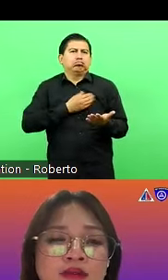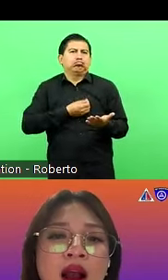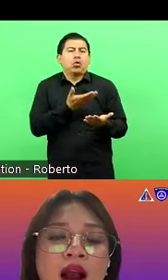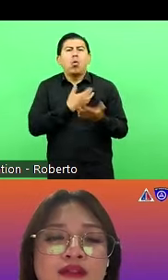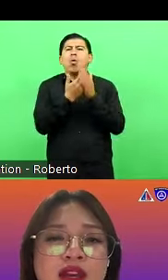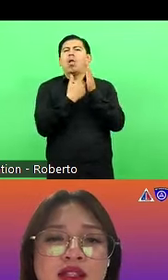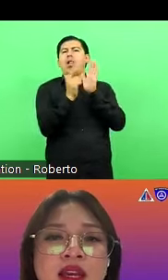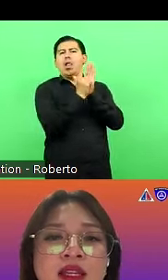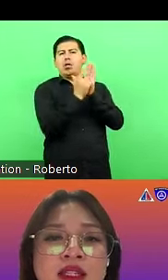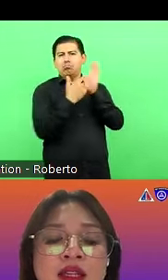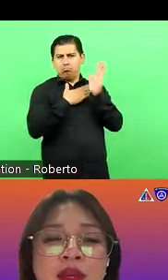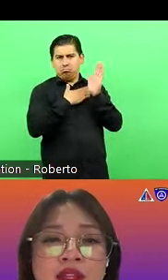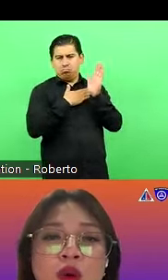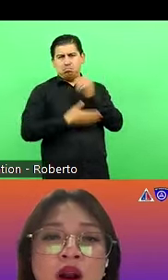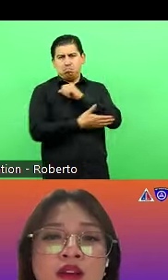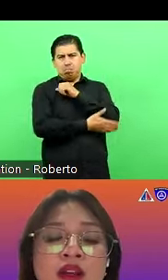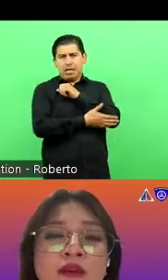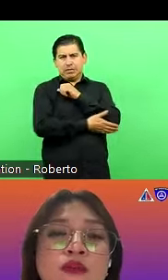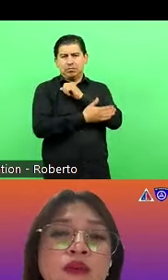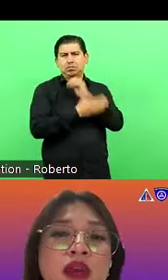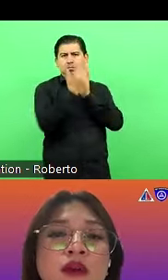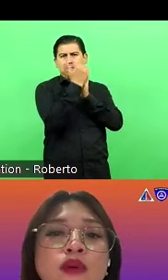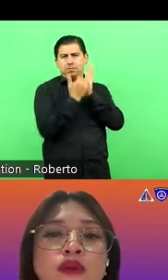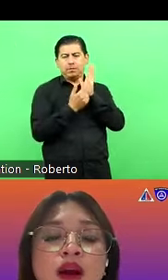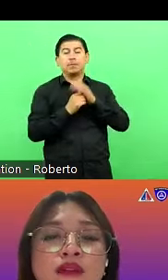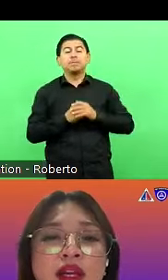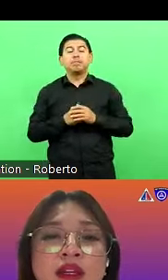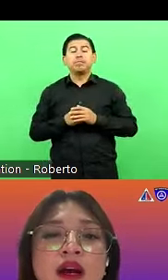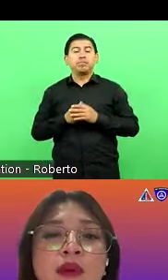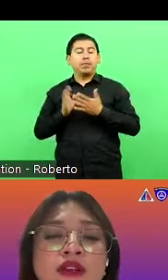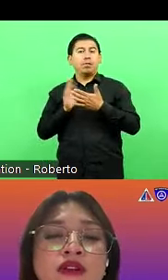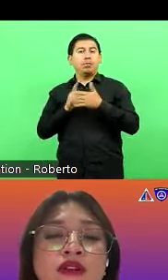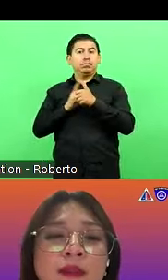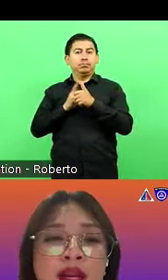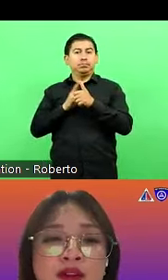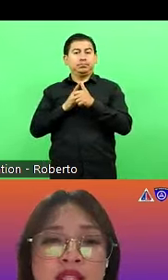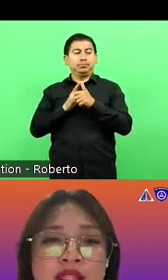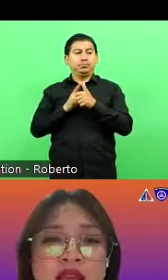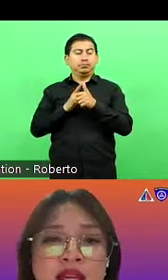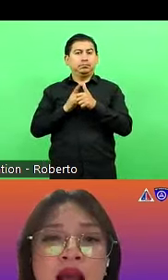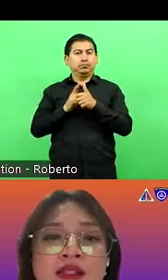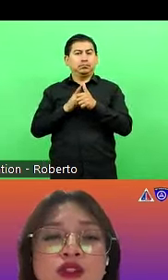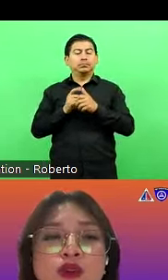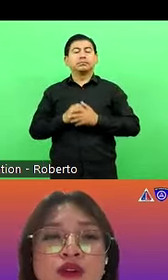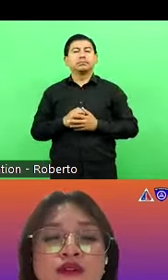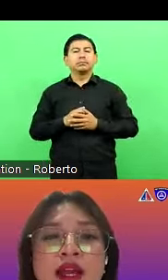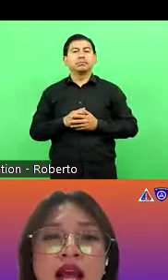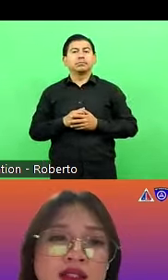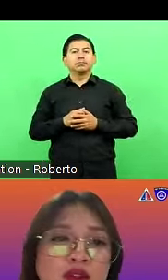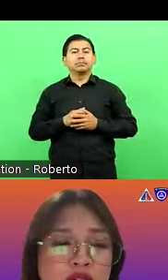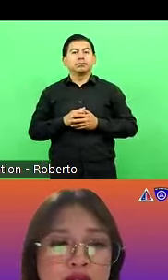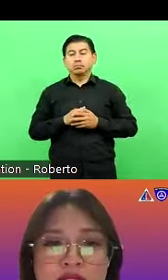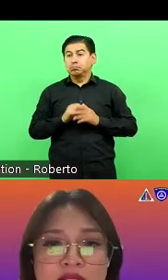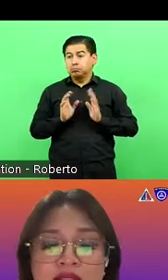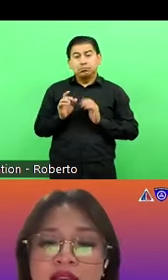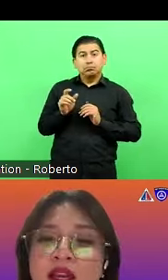if you have these disabilities, you may be able to avail particular benefits and access